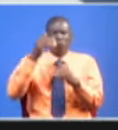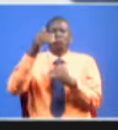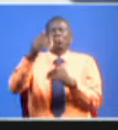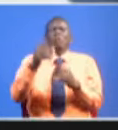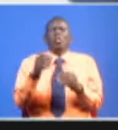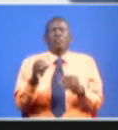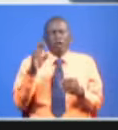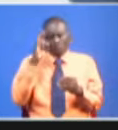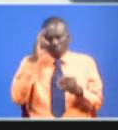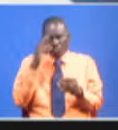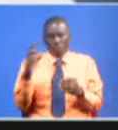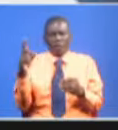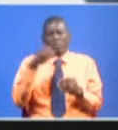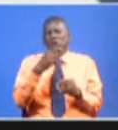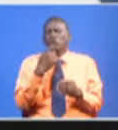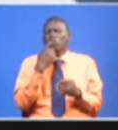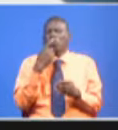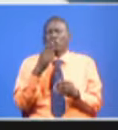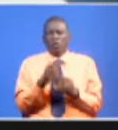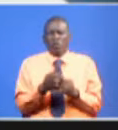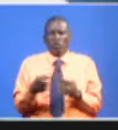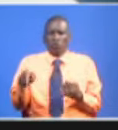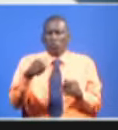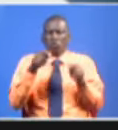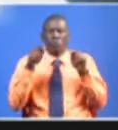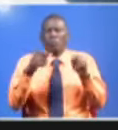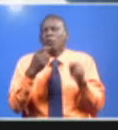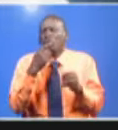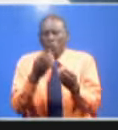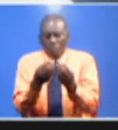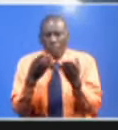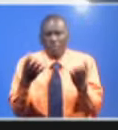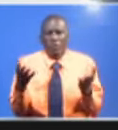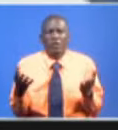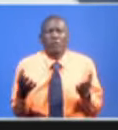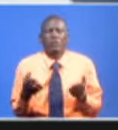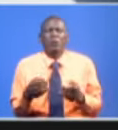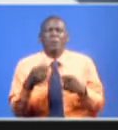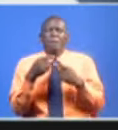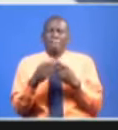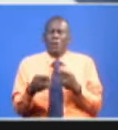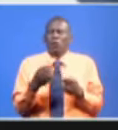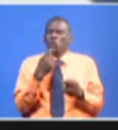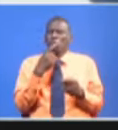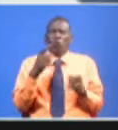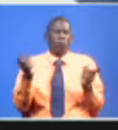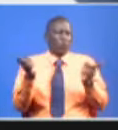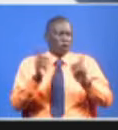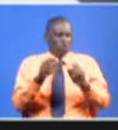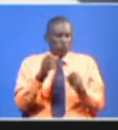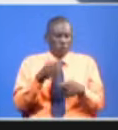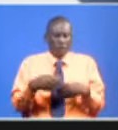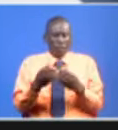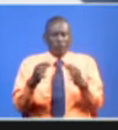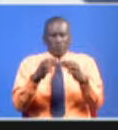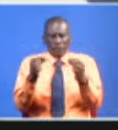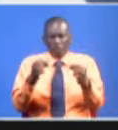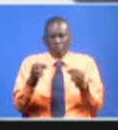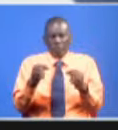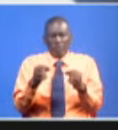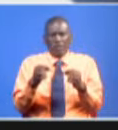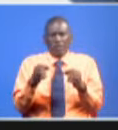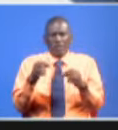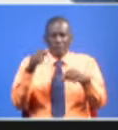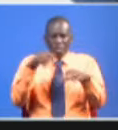of Moi, we blame Moi for so many things, but he would not make those statements ex